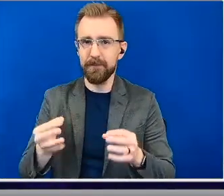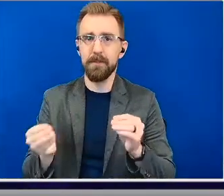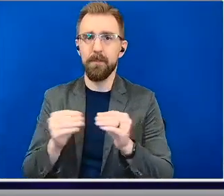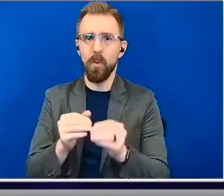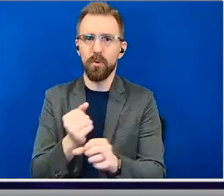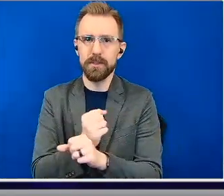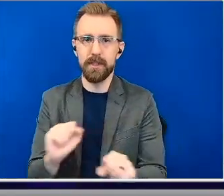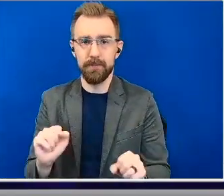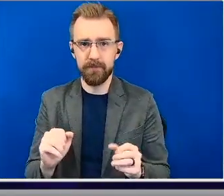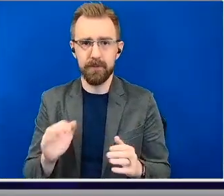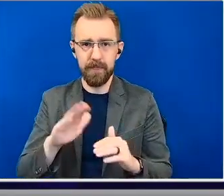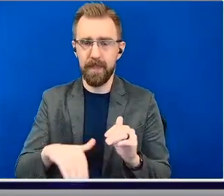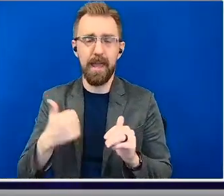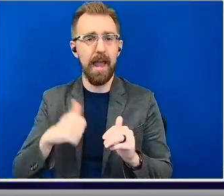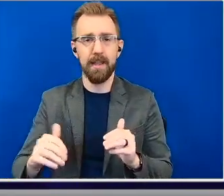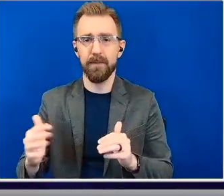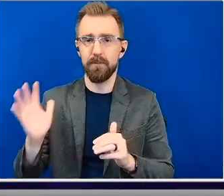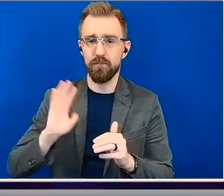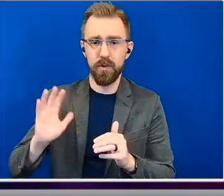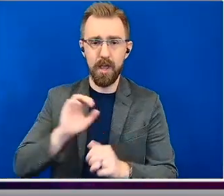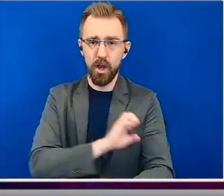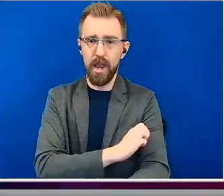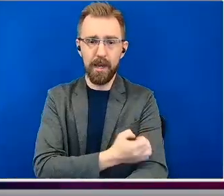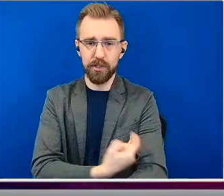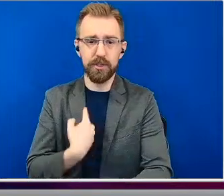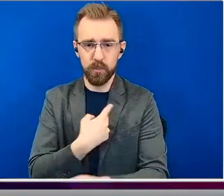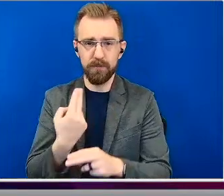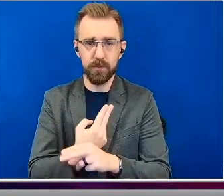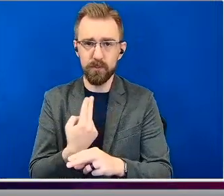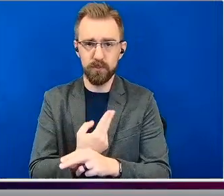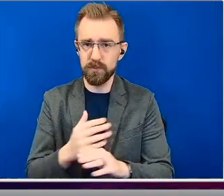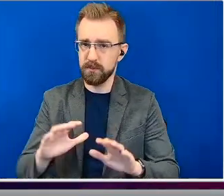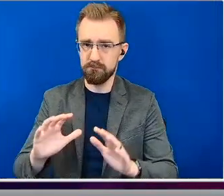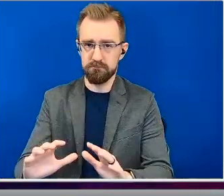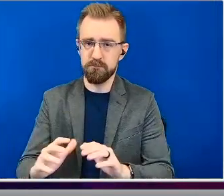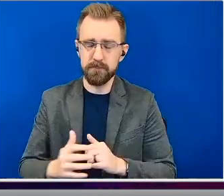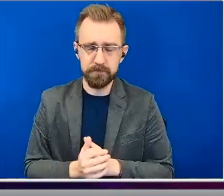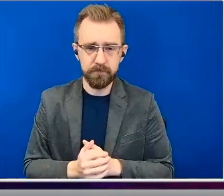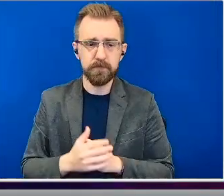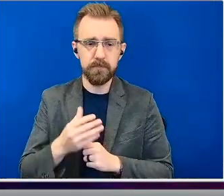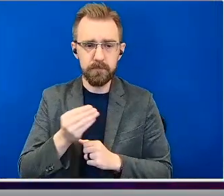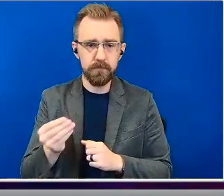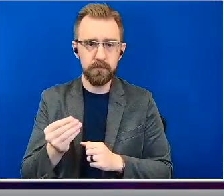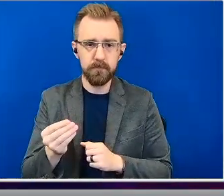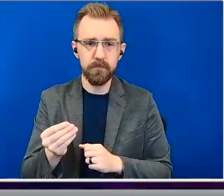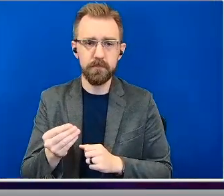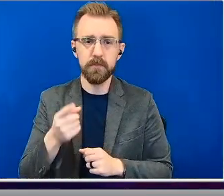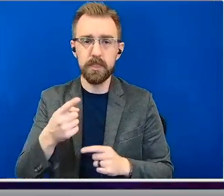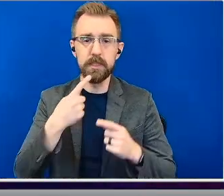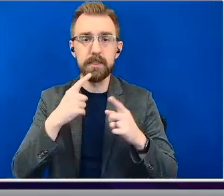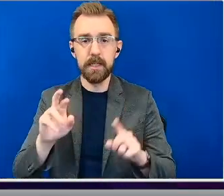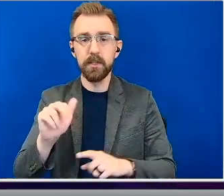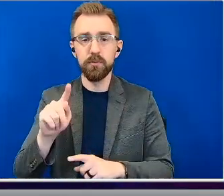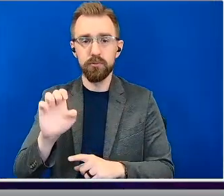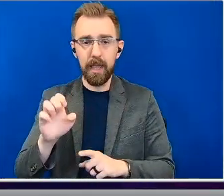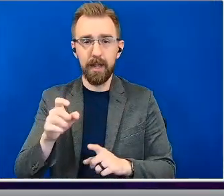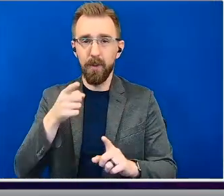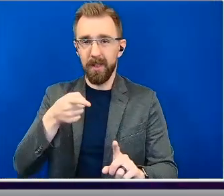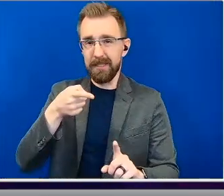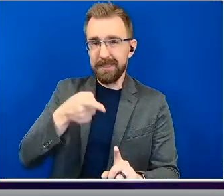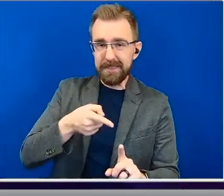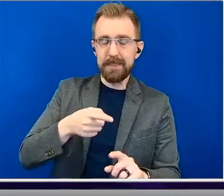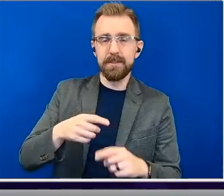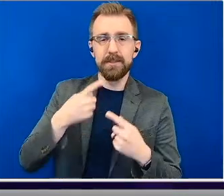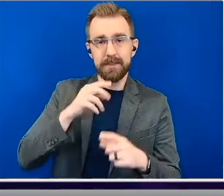of the prior energy sources that we have used. And the success rate, the acute success rate is extremely high. We have